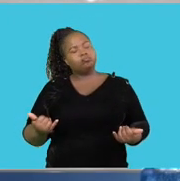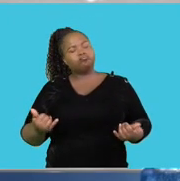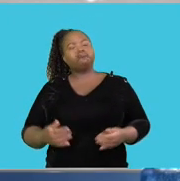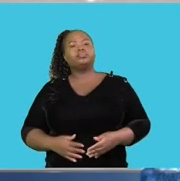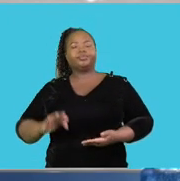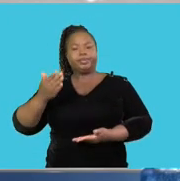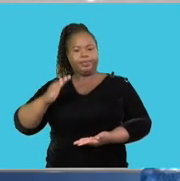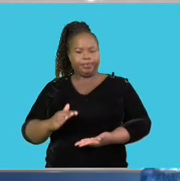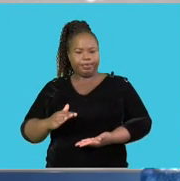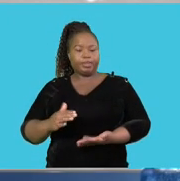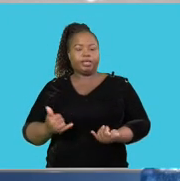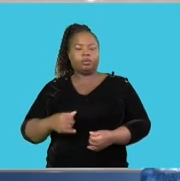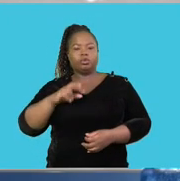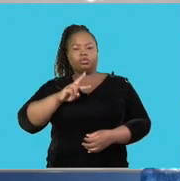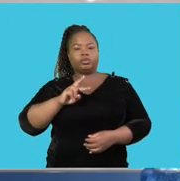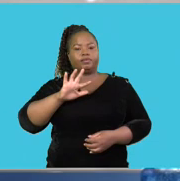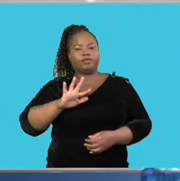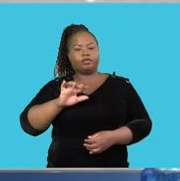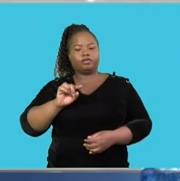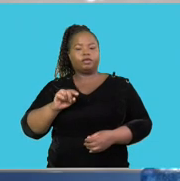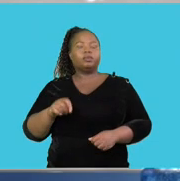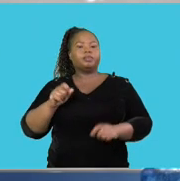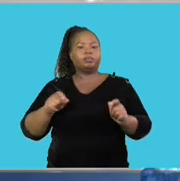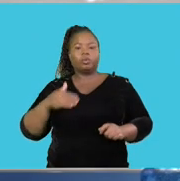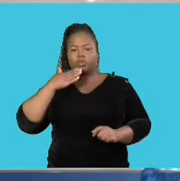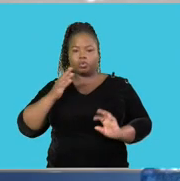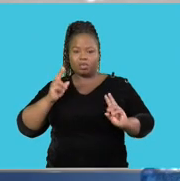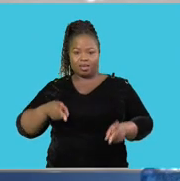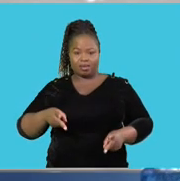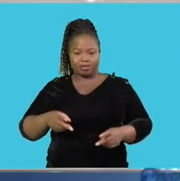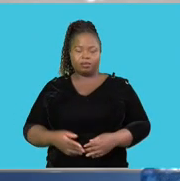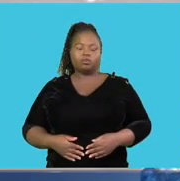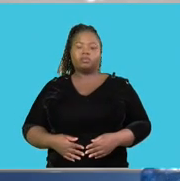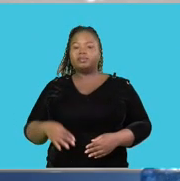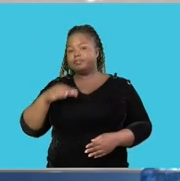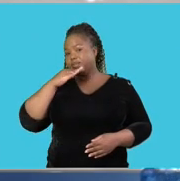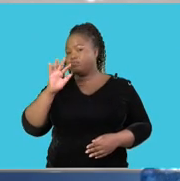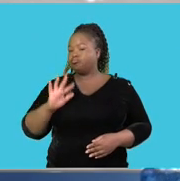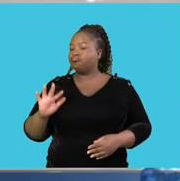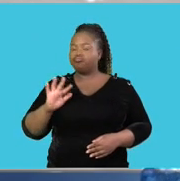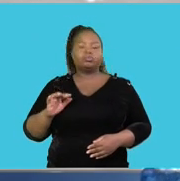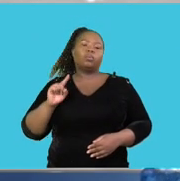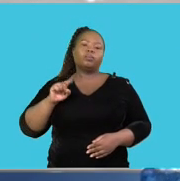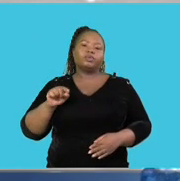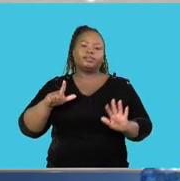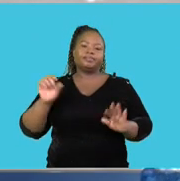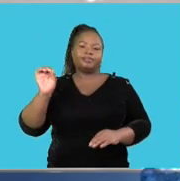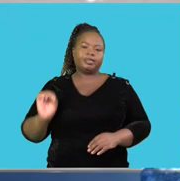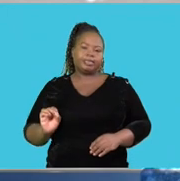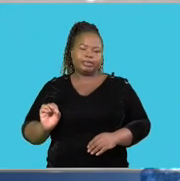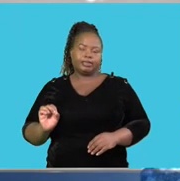course reduced by 25 bodies. This gives us a